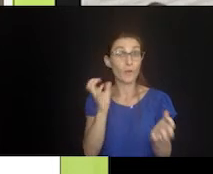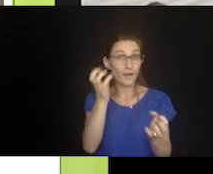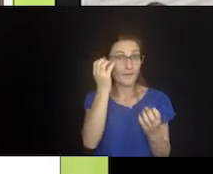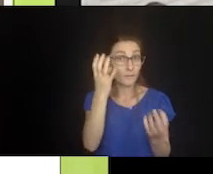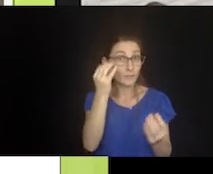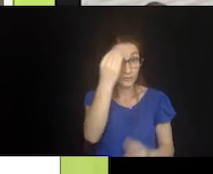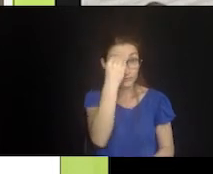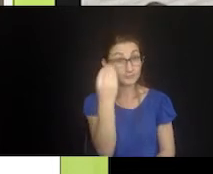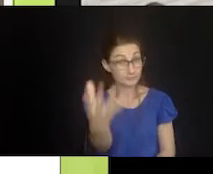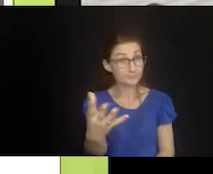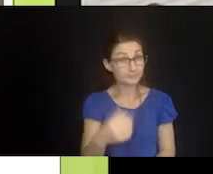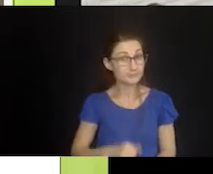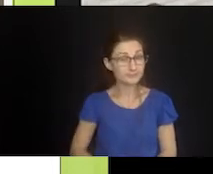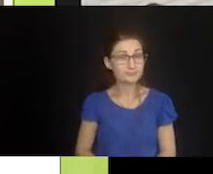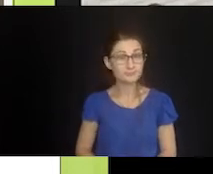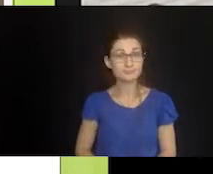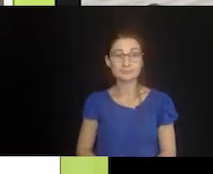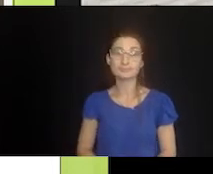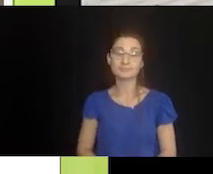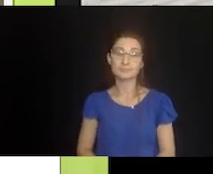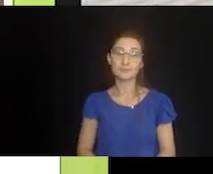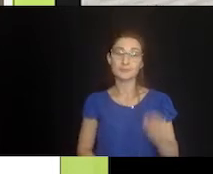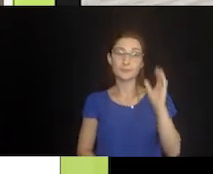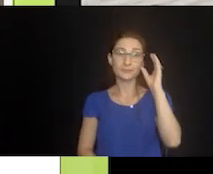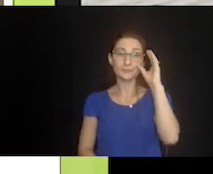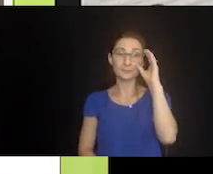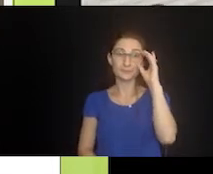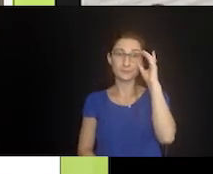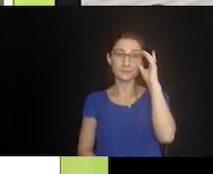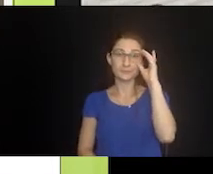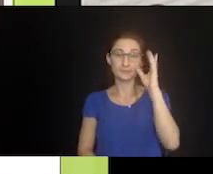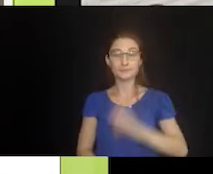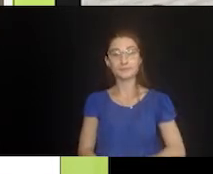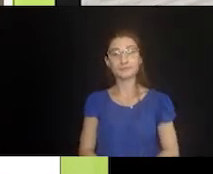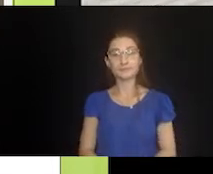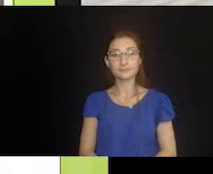and like our page, because you're going to want that information.